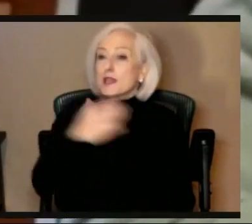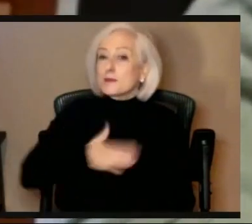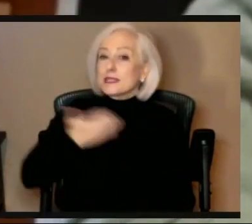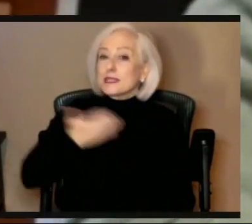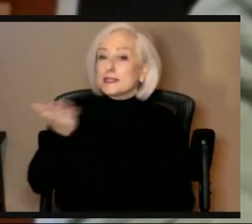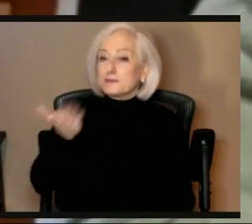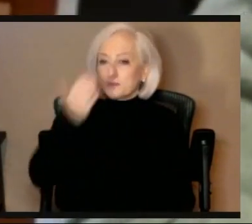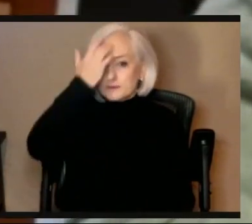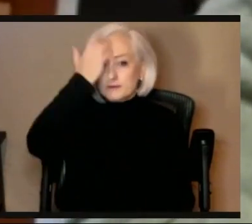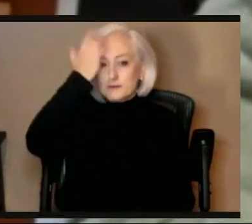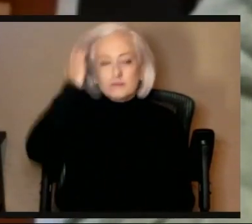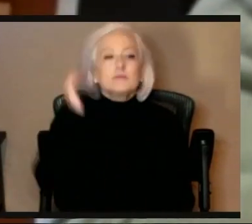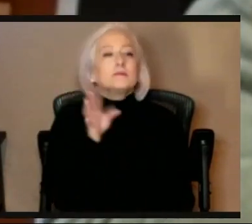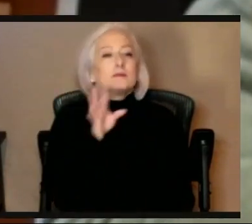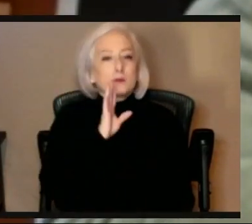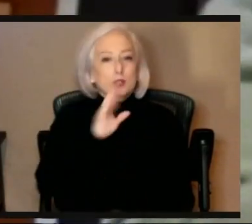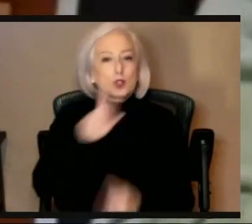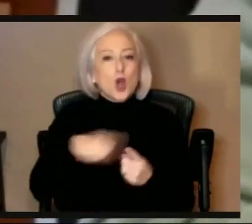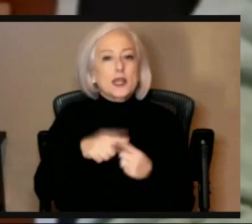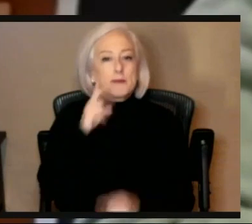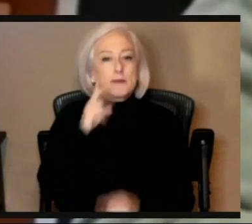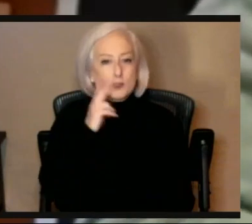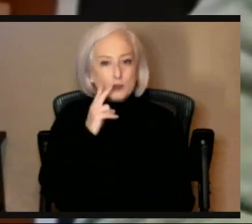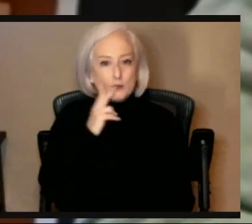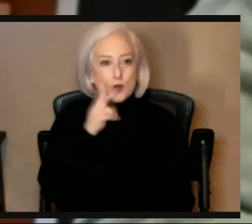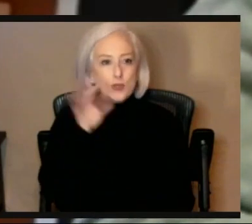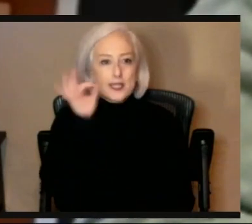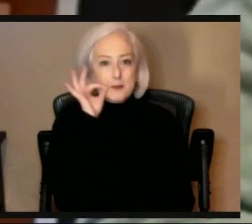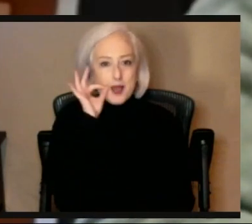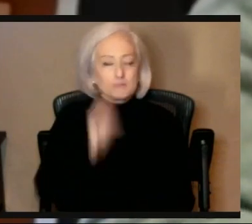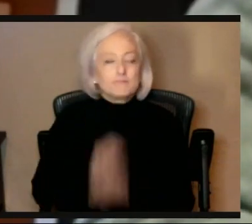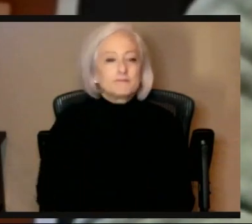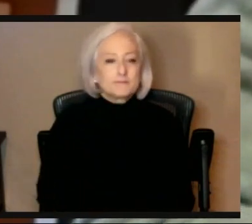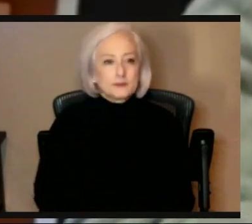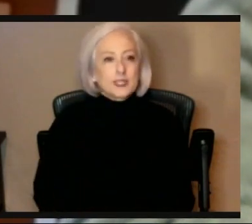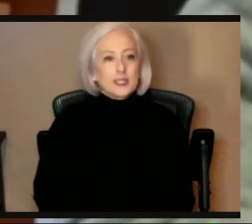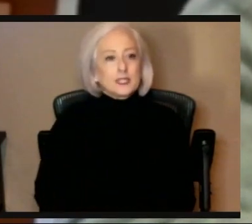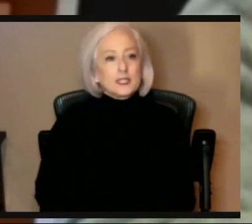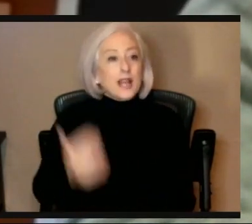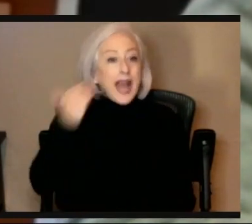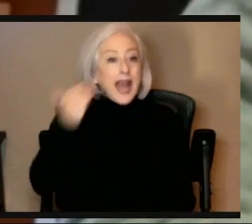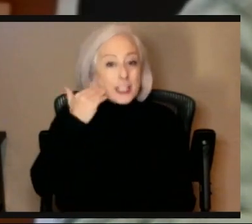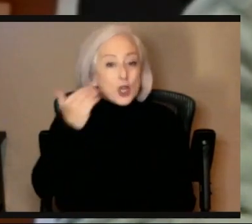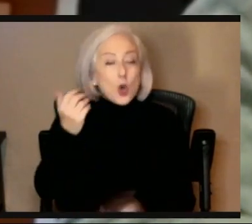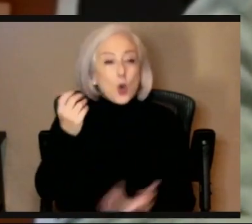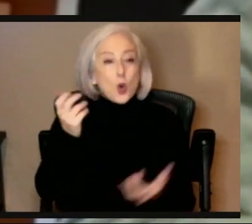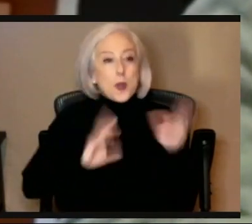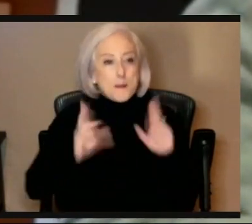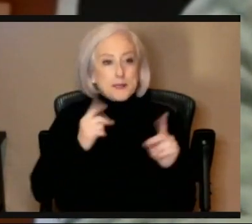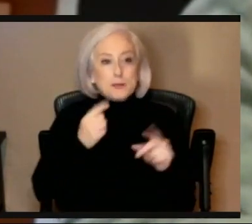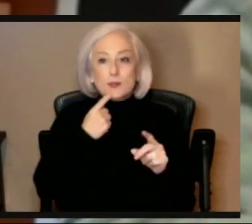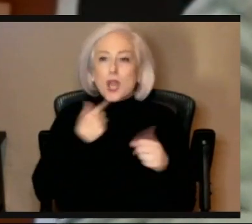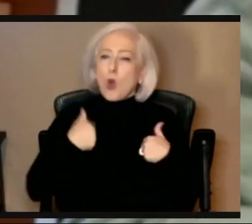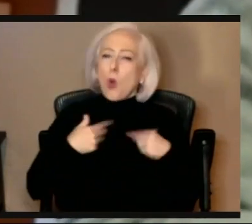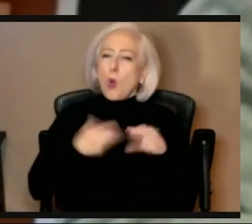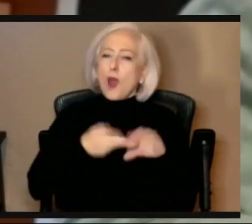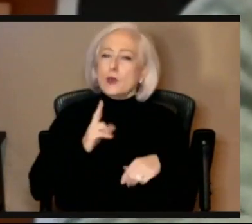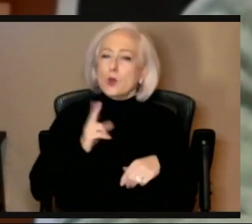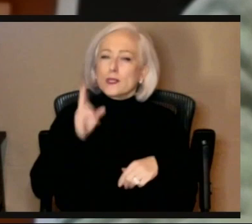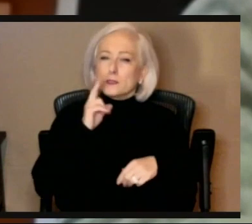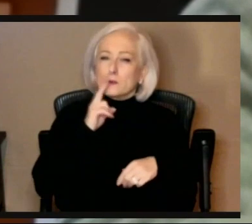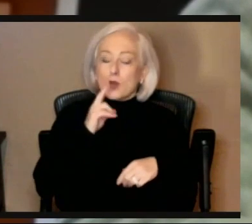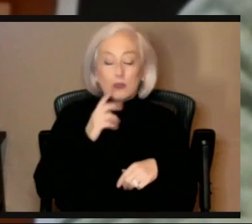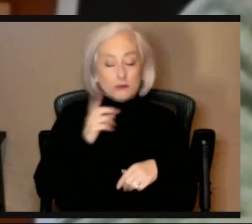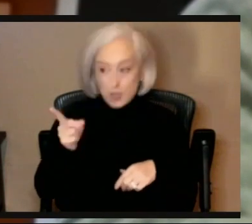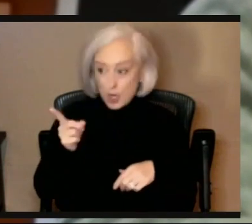They were talking about smoking pot. I know people that they say, "Oh, I quit smoking," and I say, "But are you